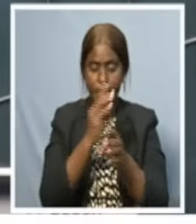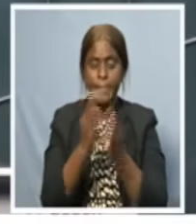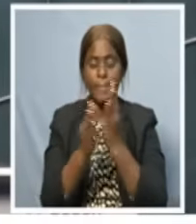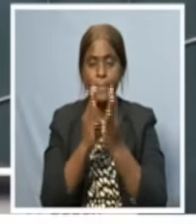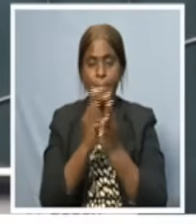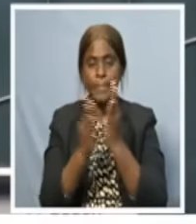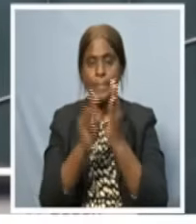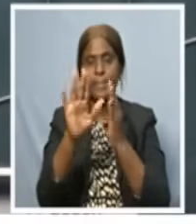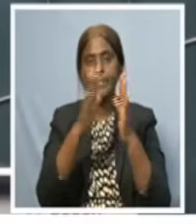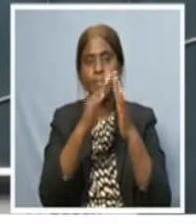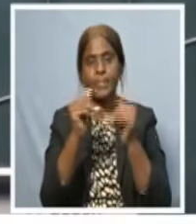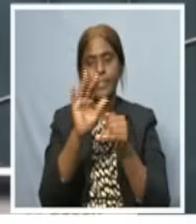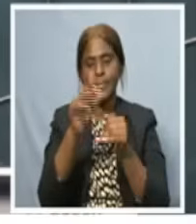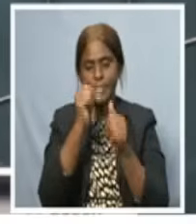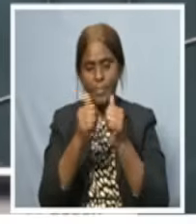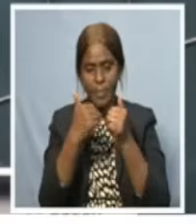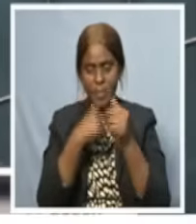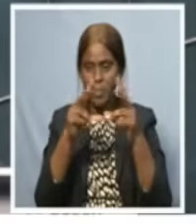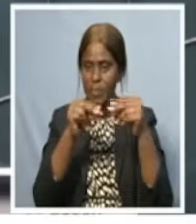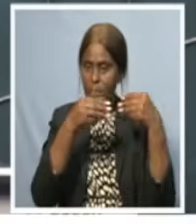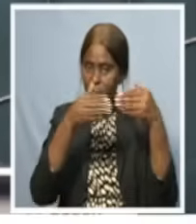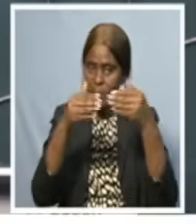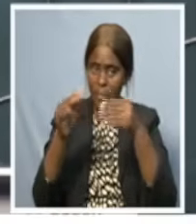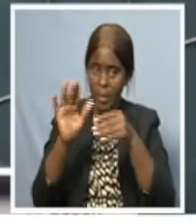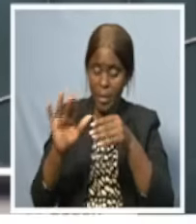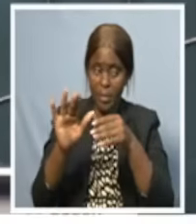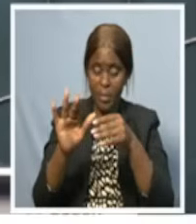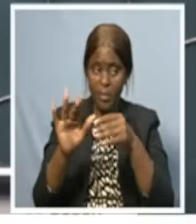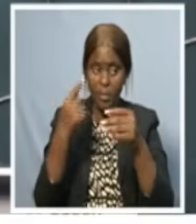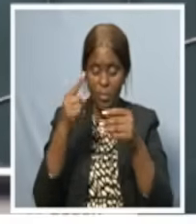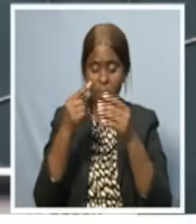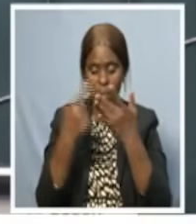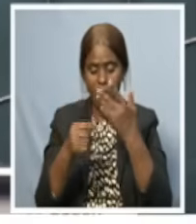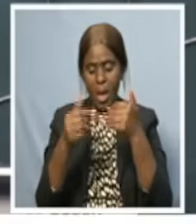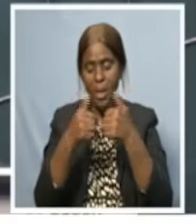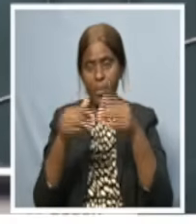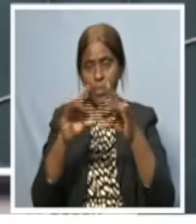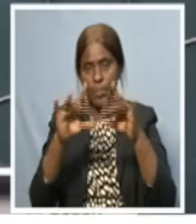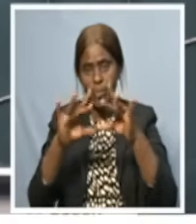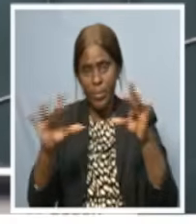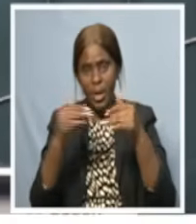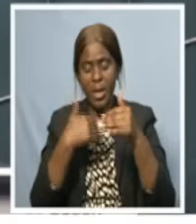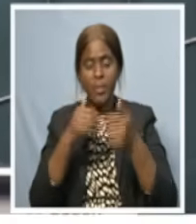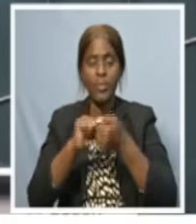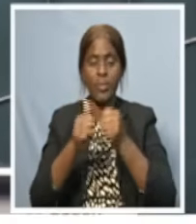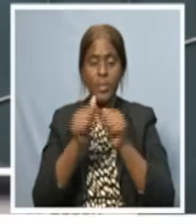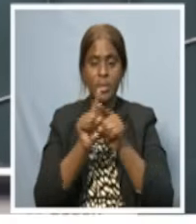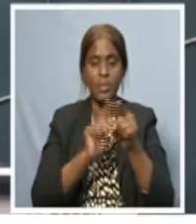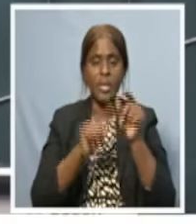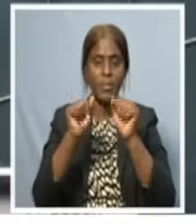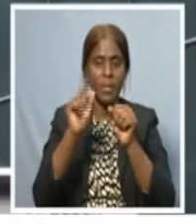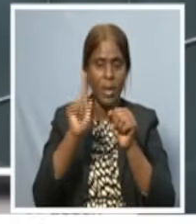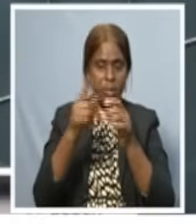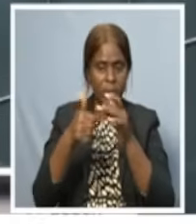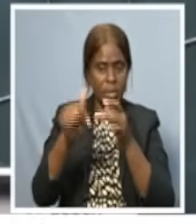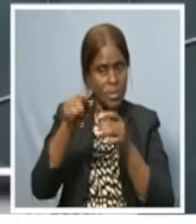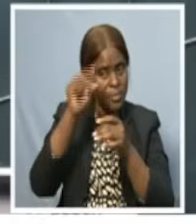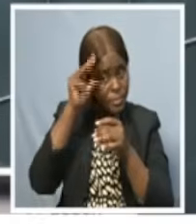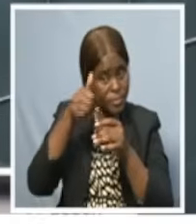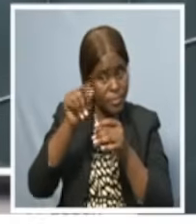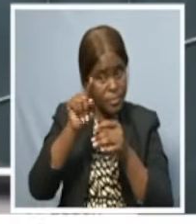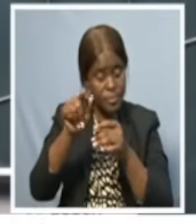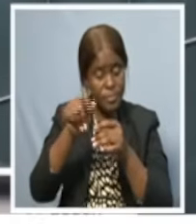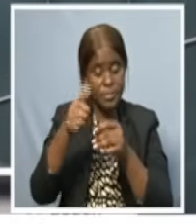build houses there? Because there's a market for accommodation. Is it possible that as a